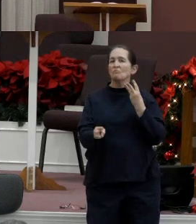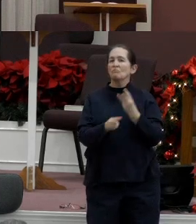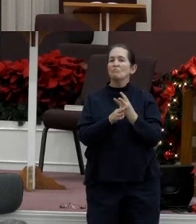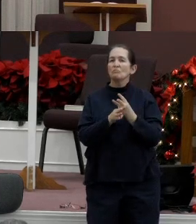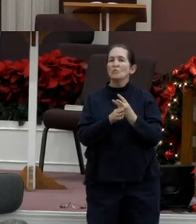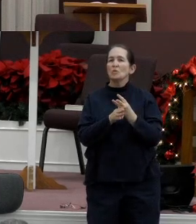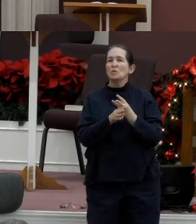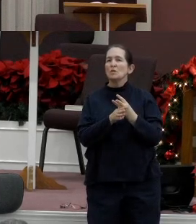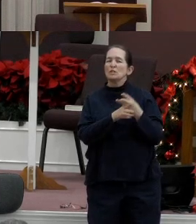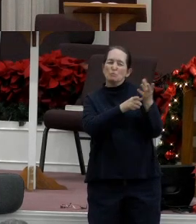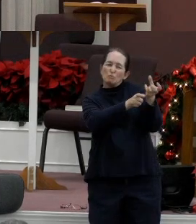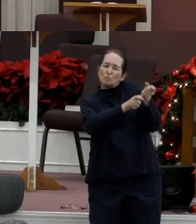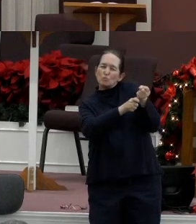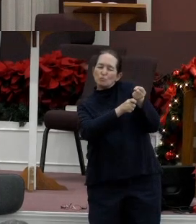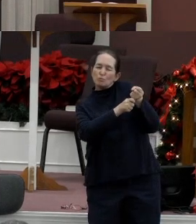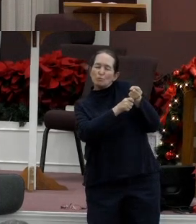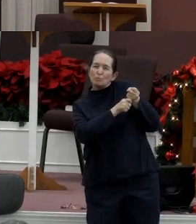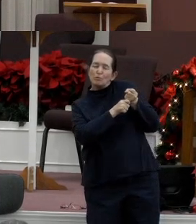pull us in